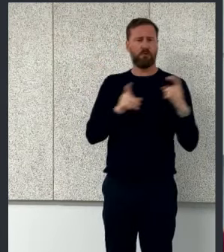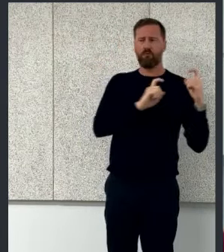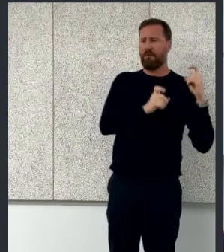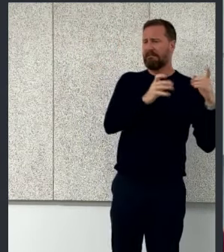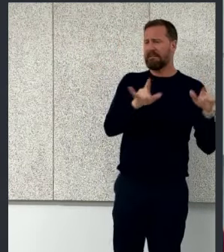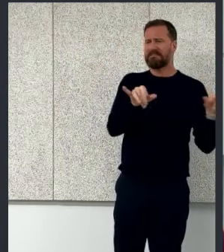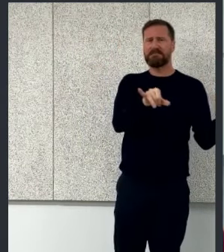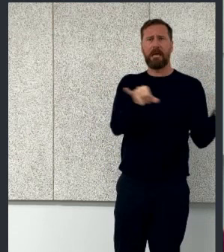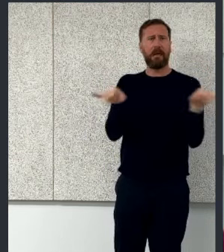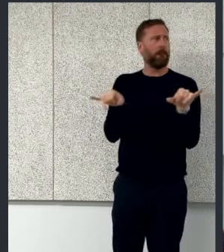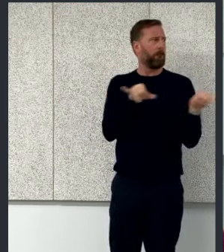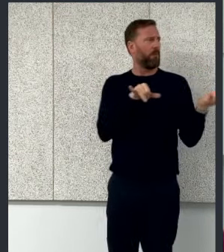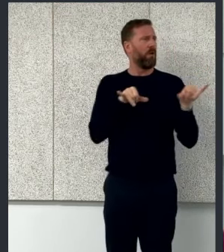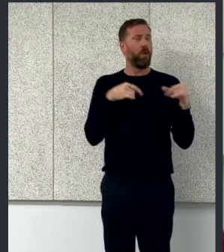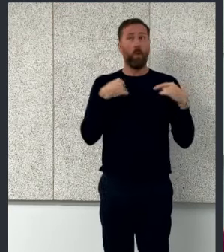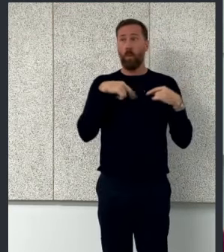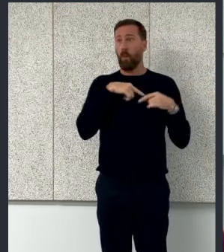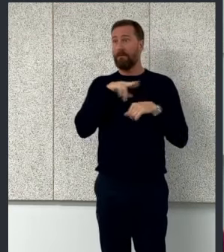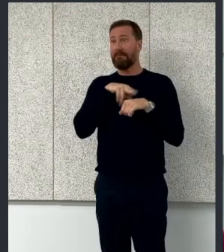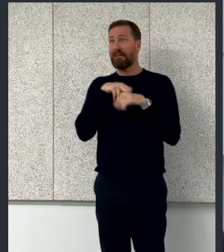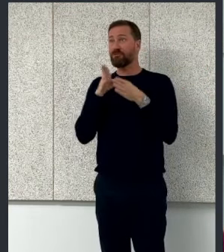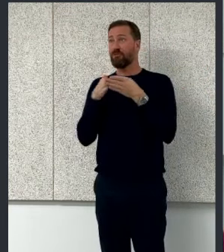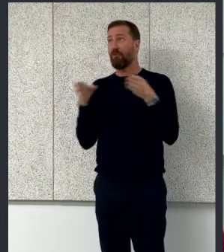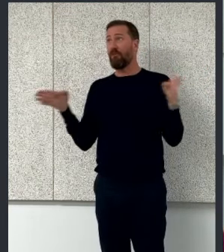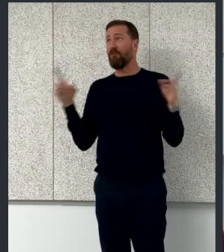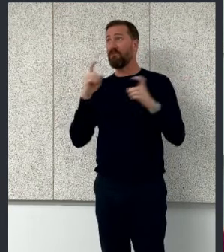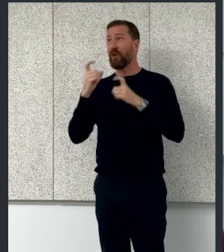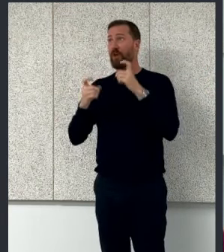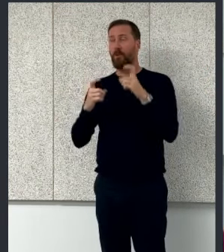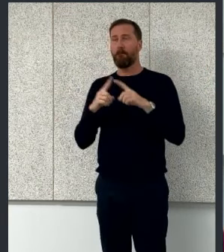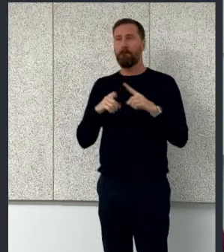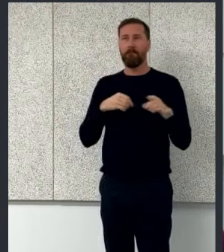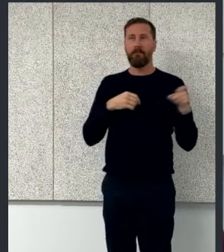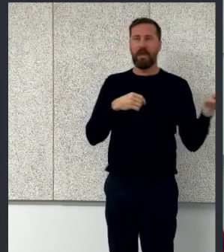so there's not gonna be a common application, and I'm very sorry.